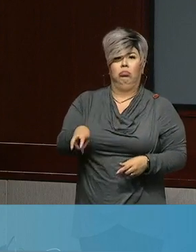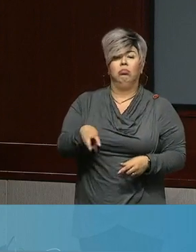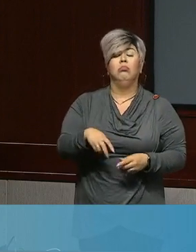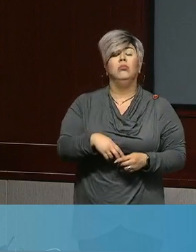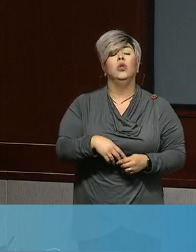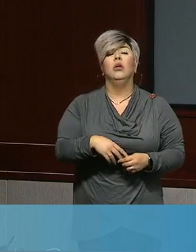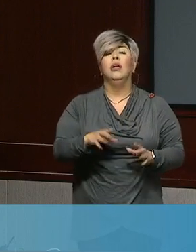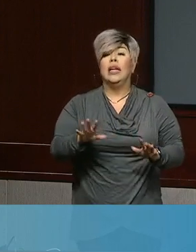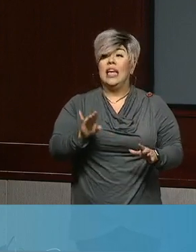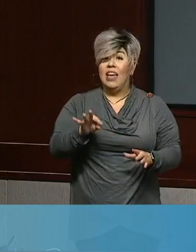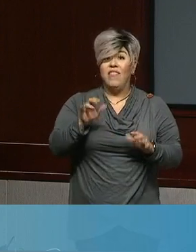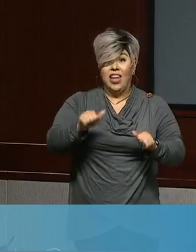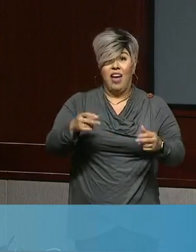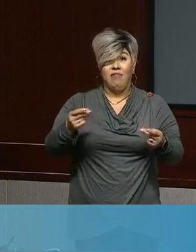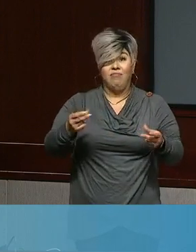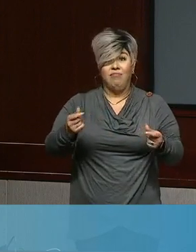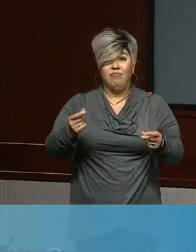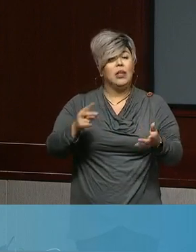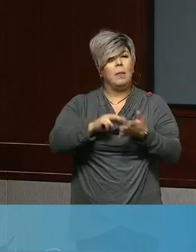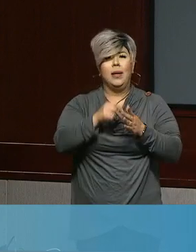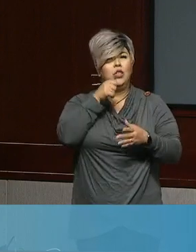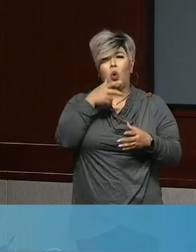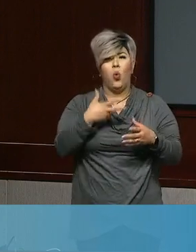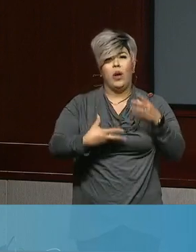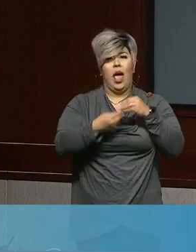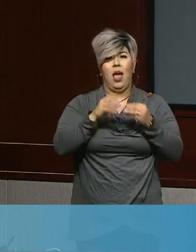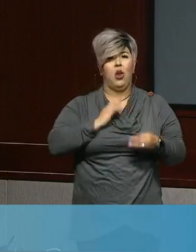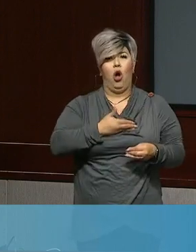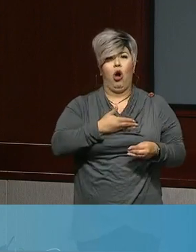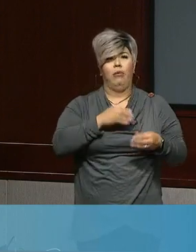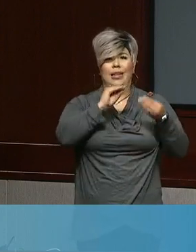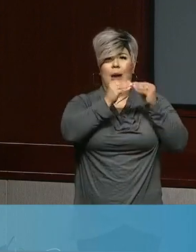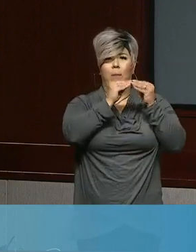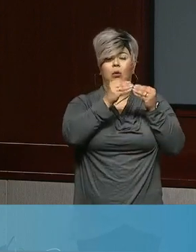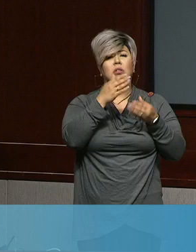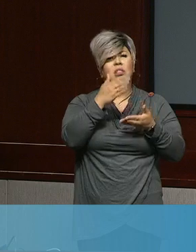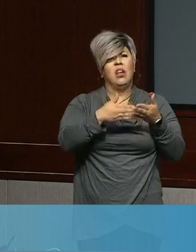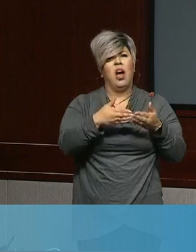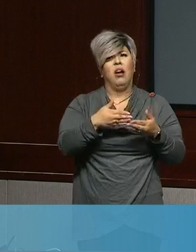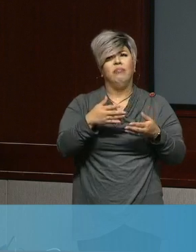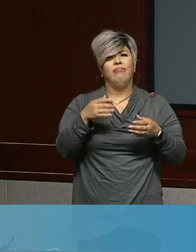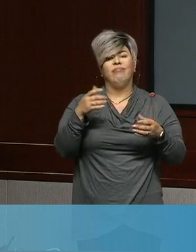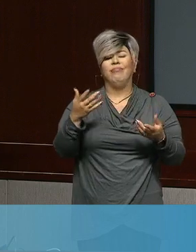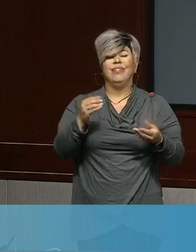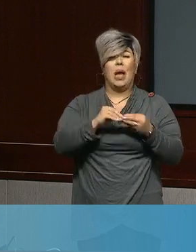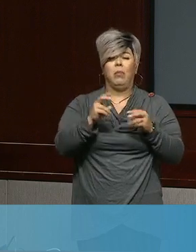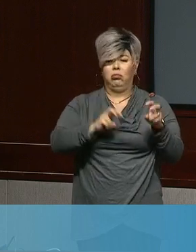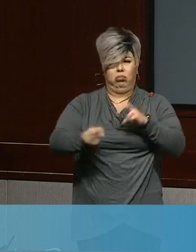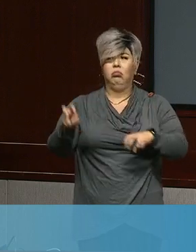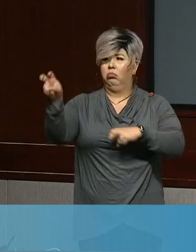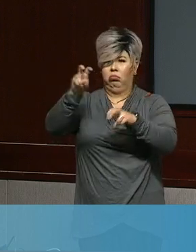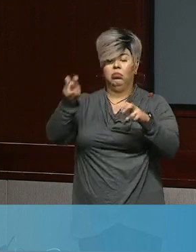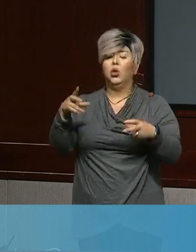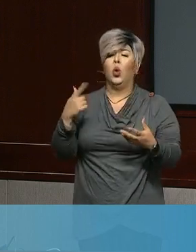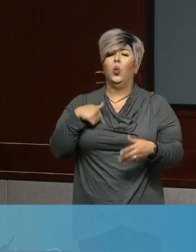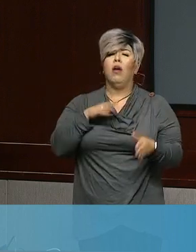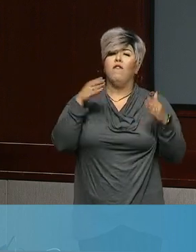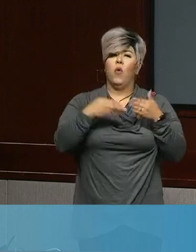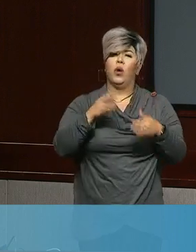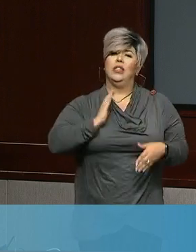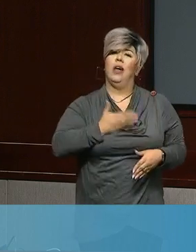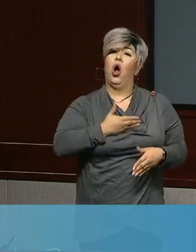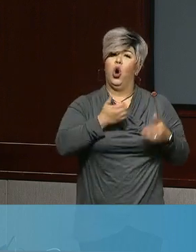we do not put them on our existing dashboard. There's a lot of them that are moving round and round, and so we're focusing our time on our